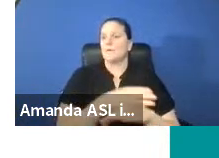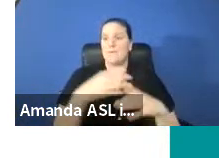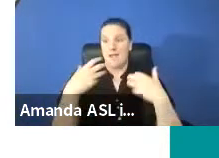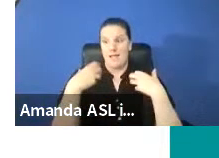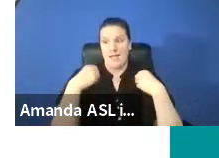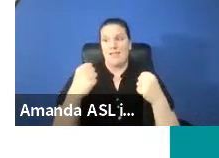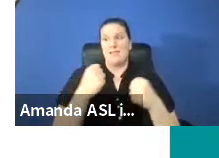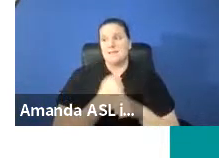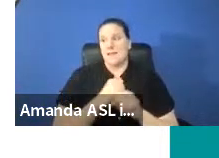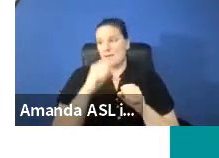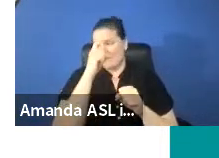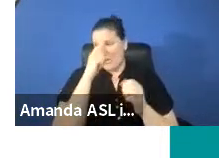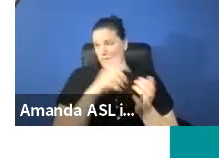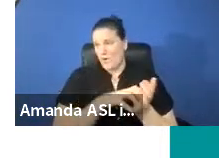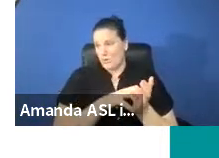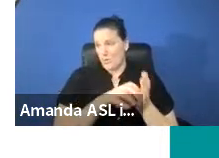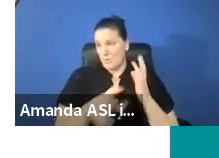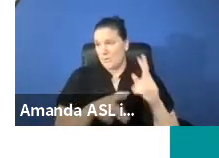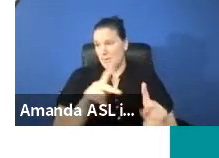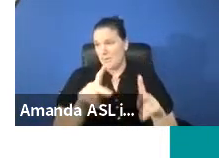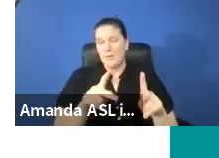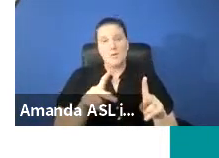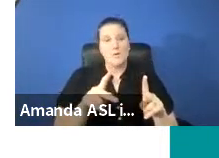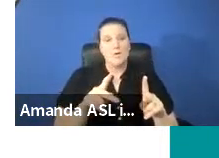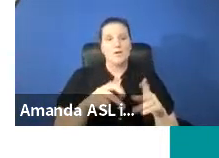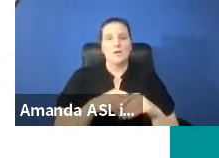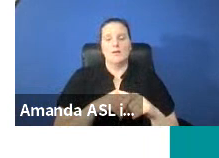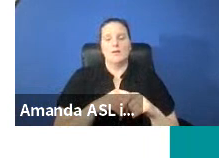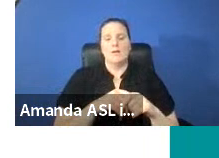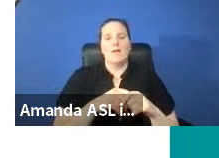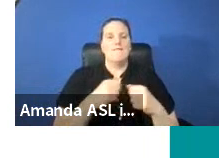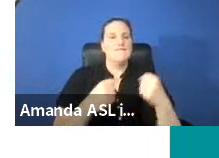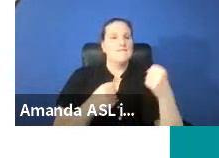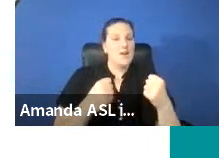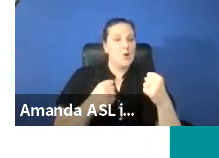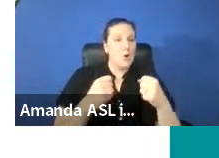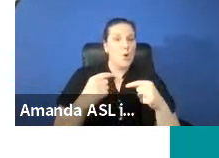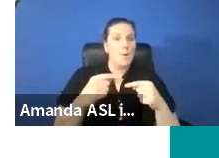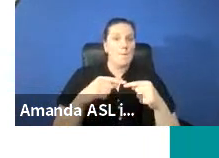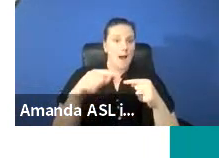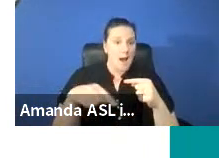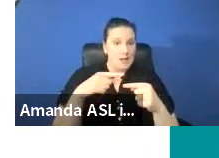for vulnerable communities, or you can have, for example, vehicle miles travel reduction,